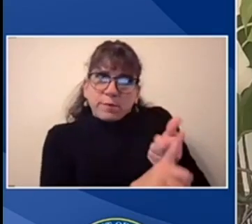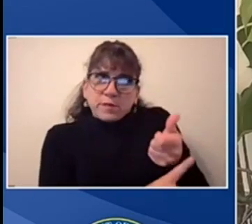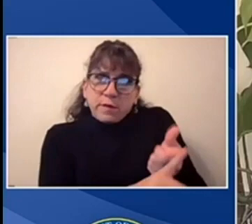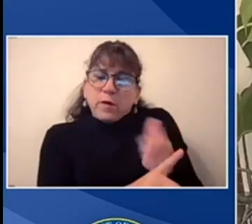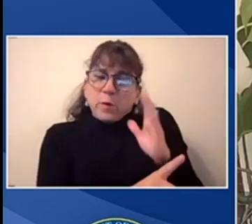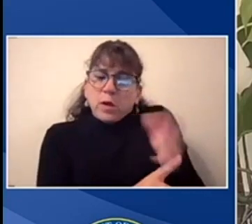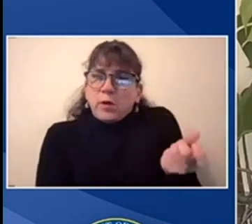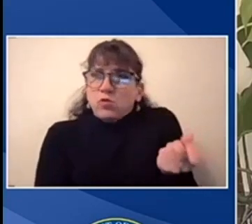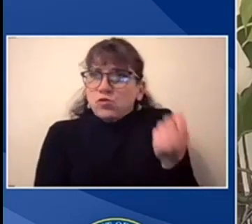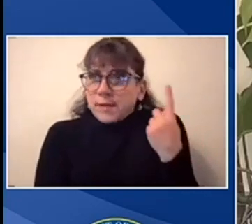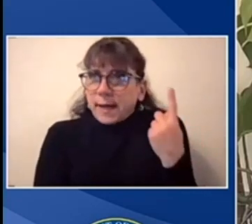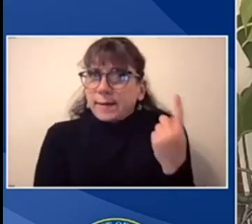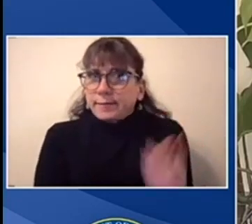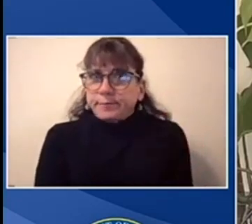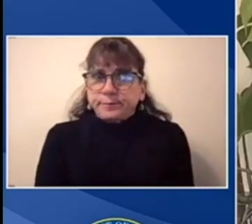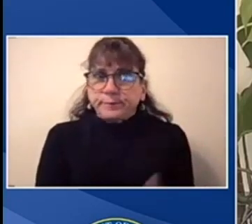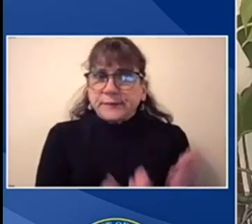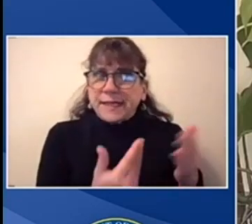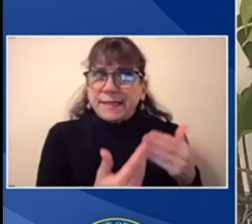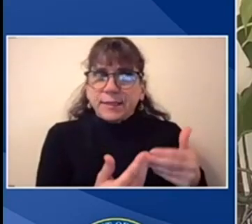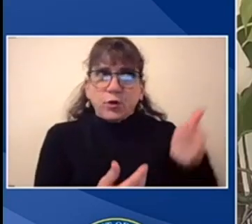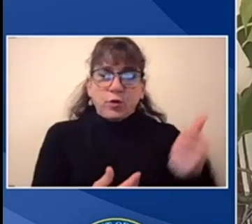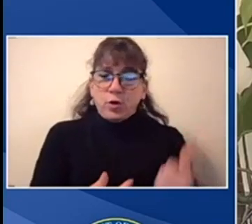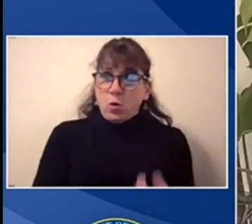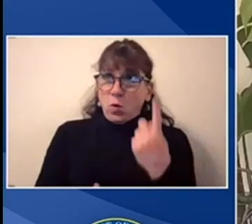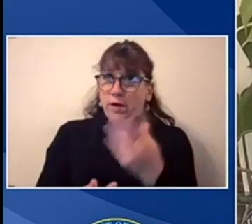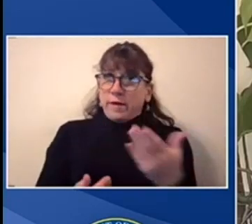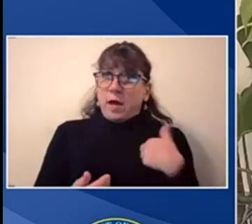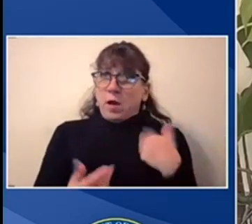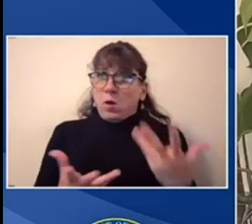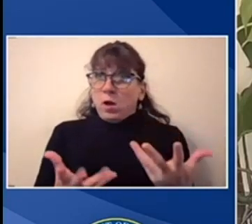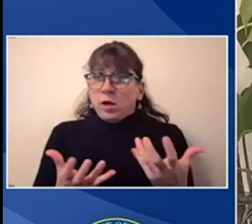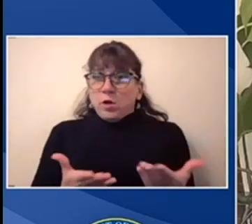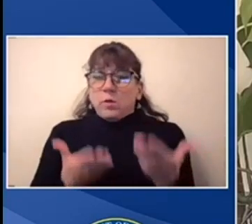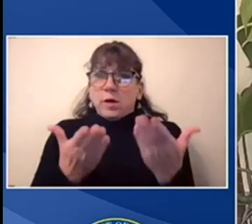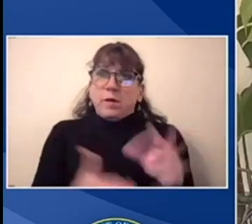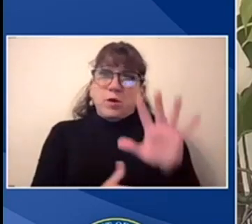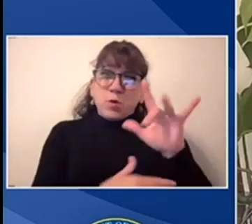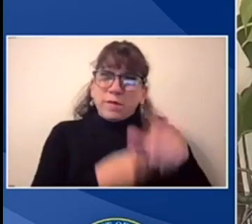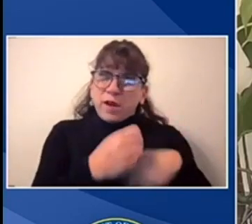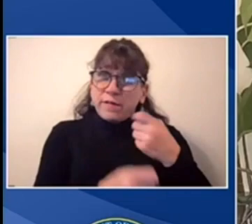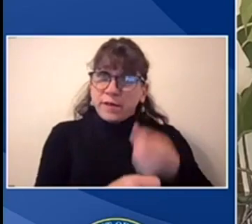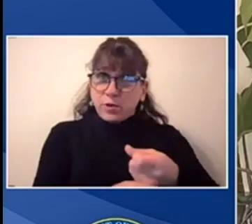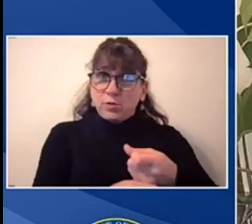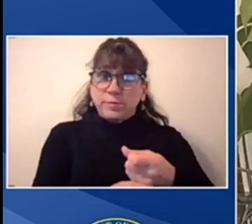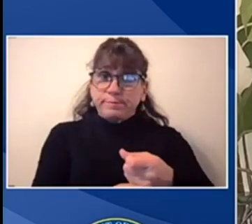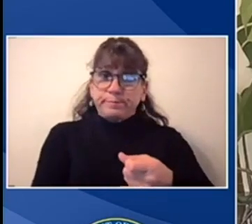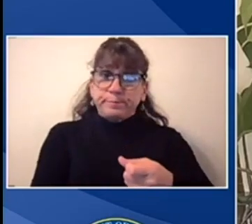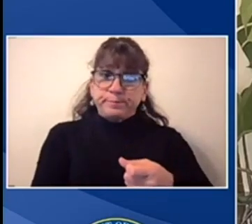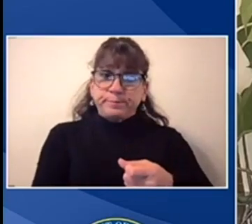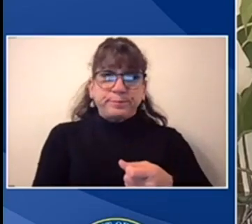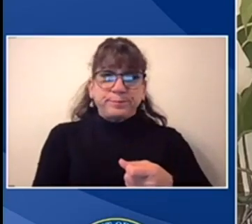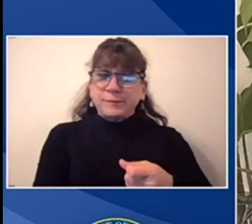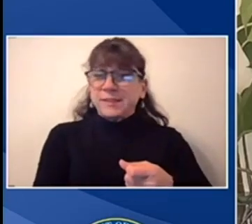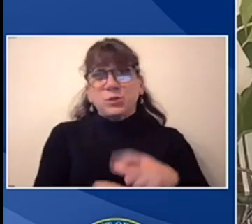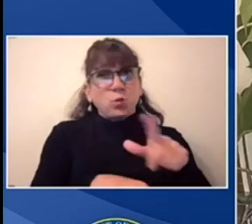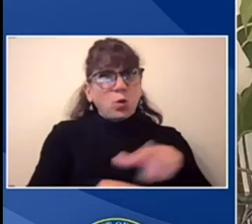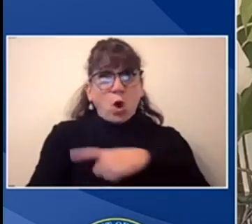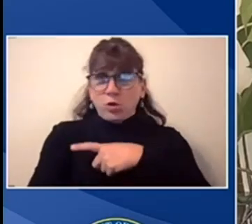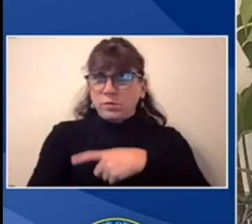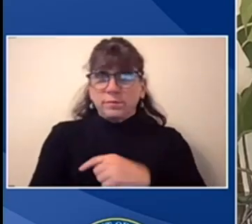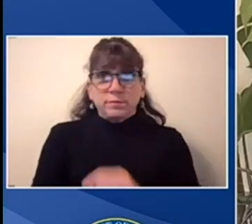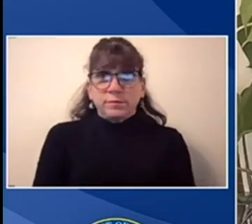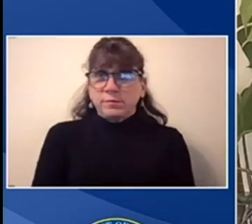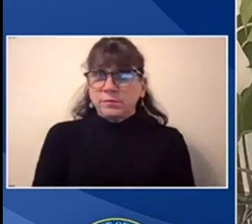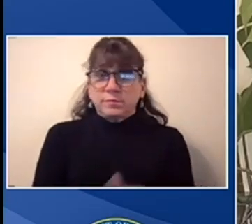understand. The one thing I would like to raise here is 25 years is too long. It